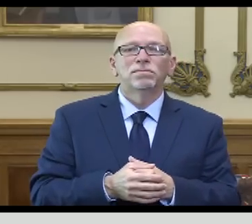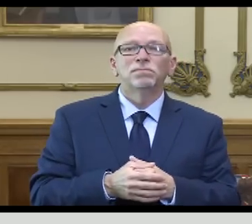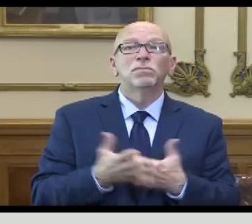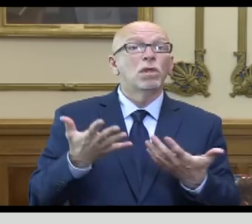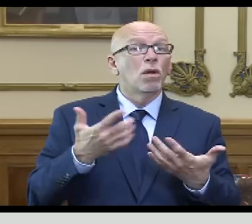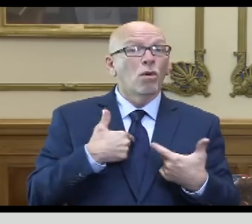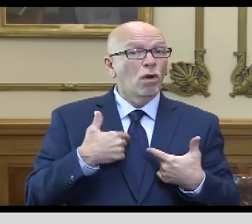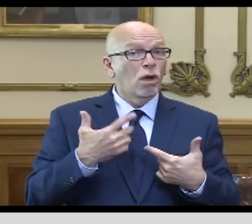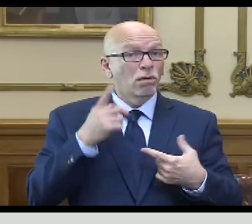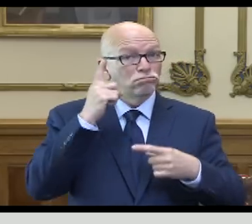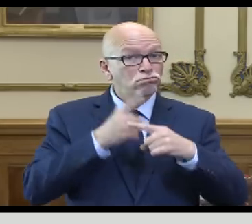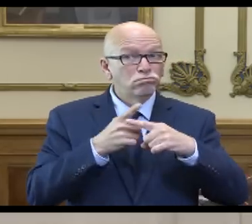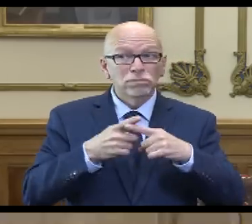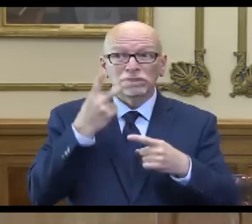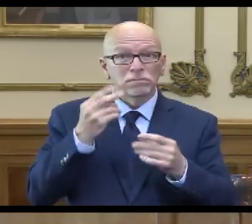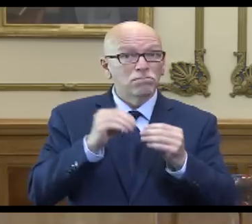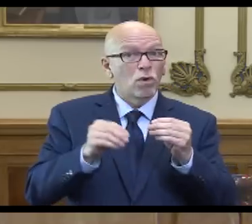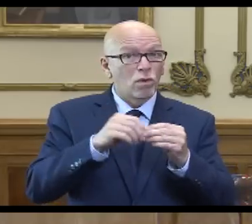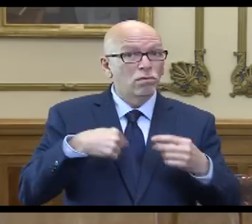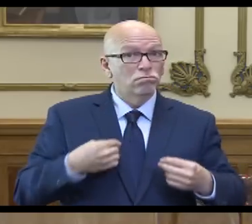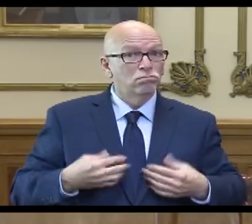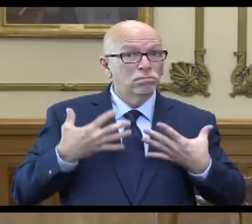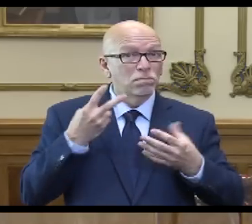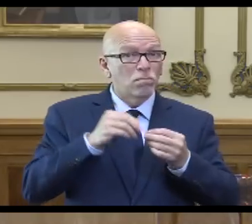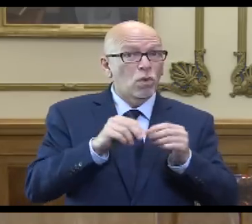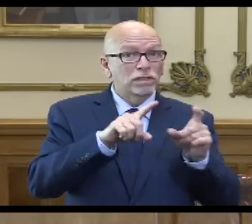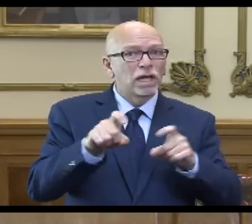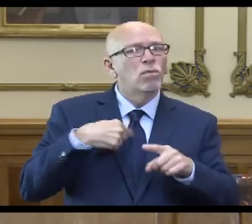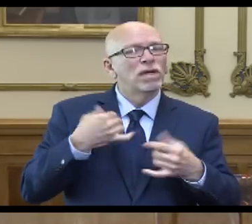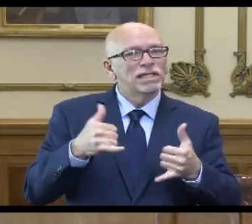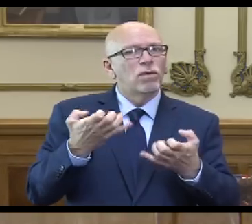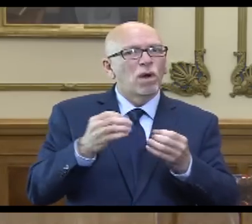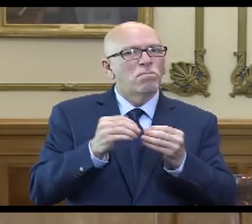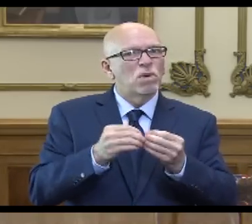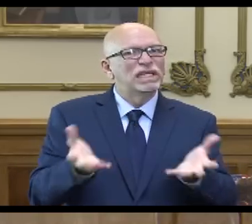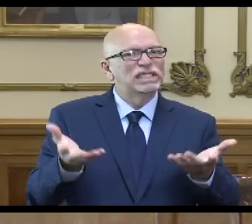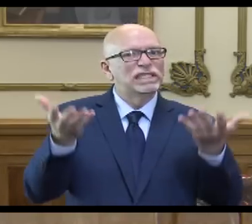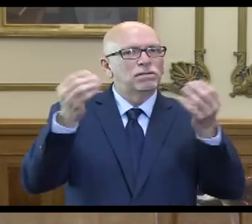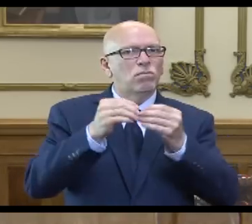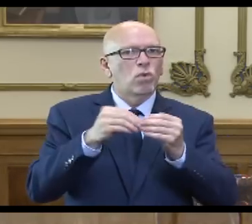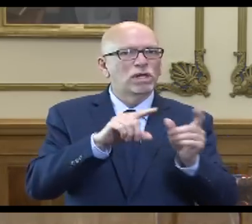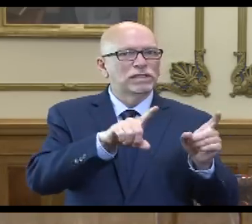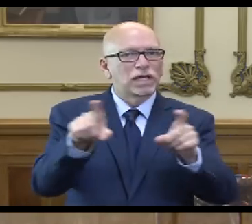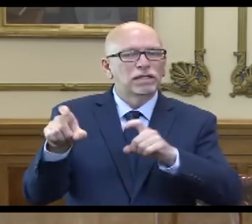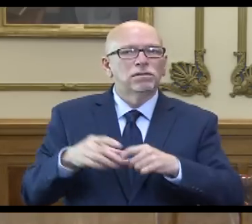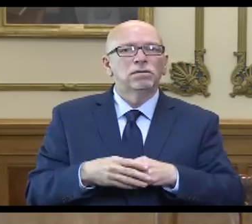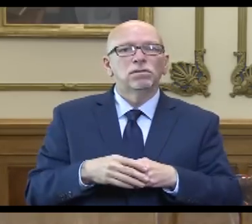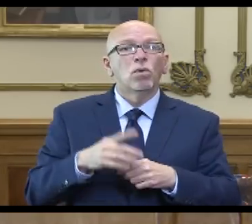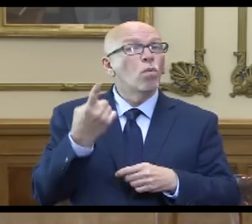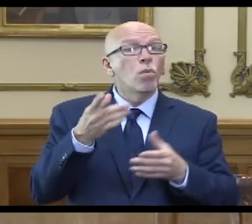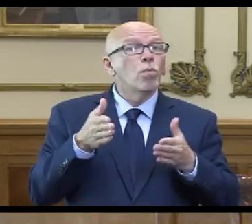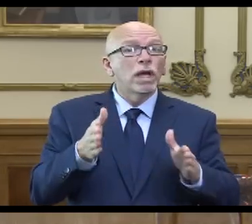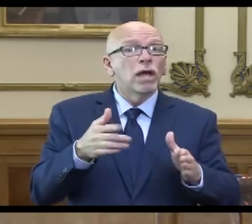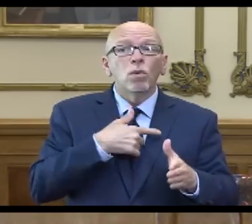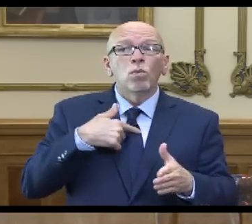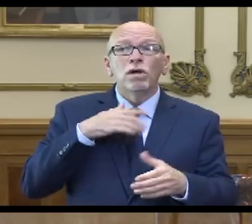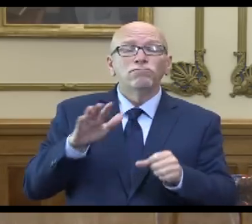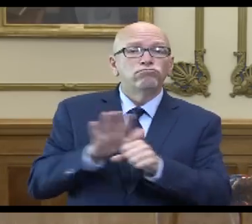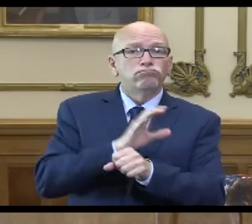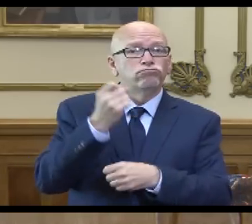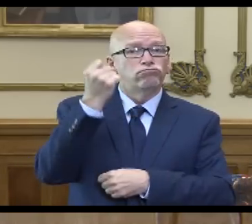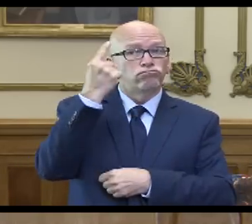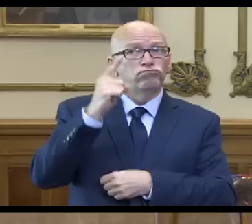encouraging to see the number of people tested increase, we want to see those numbers go even higher. The only way we will truly understand